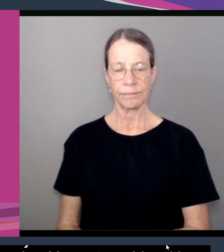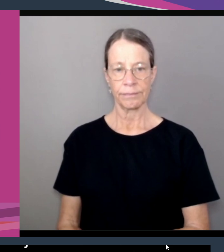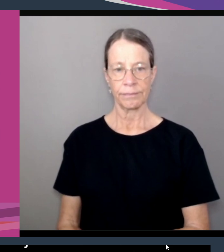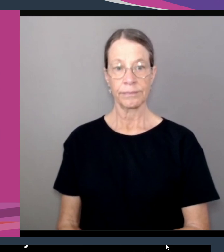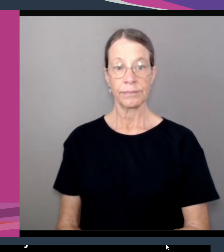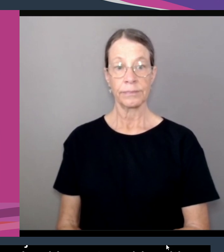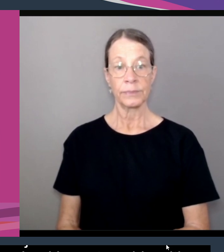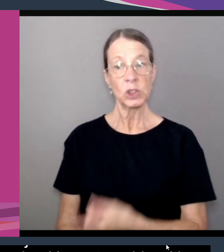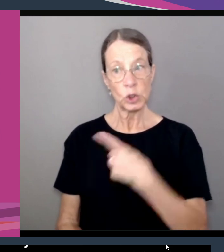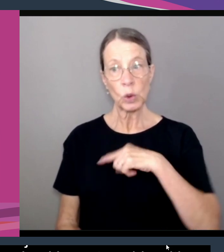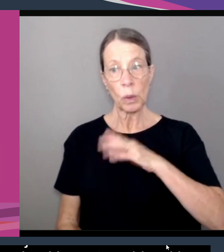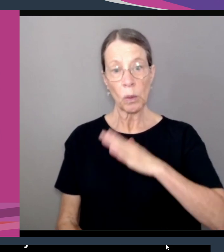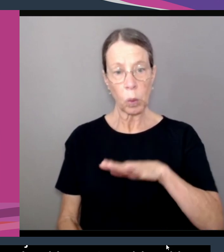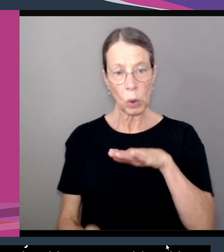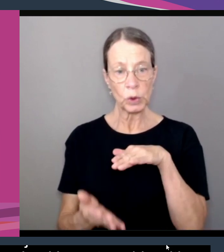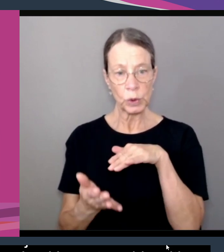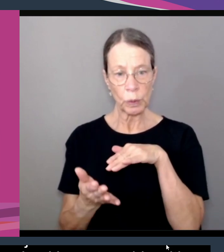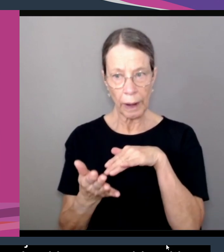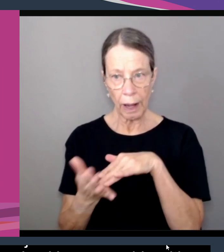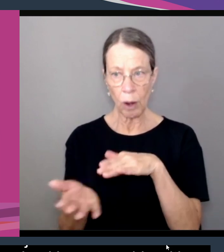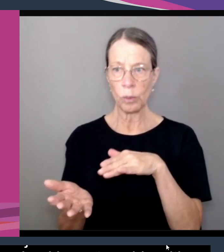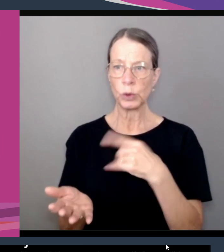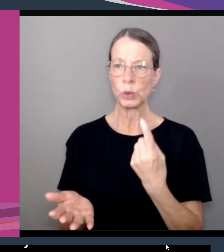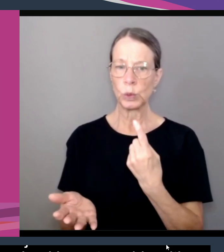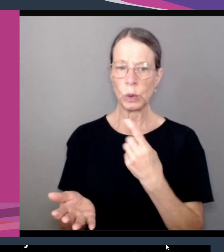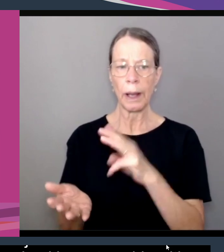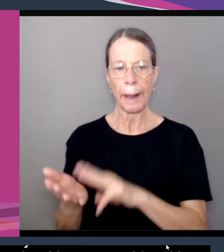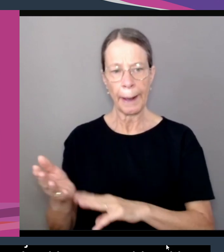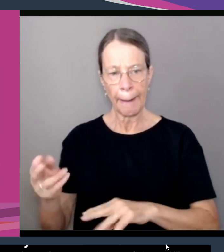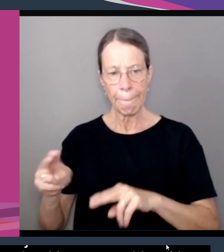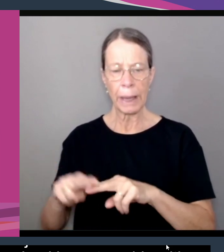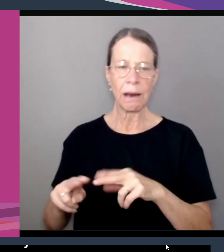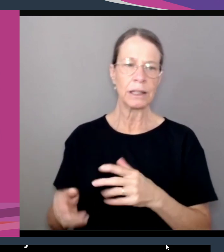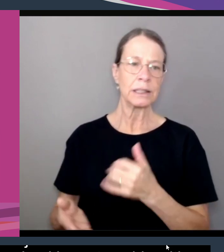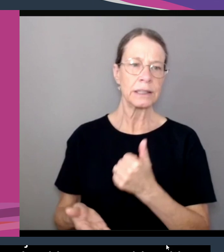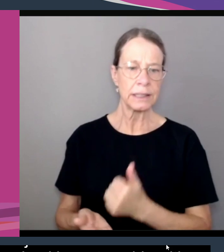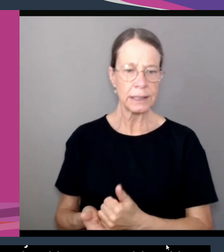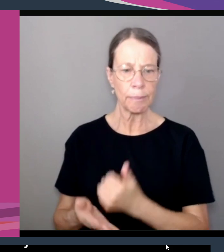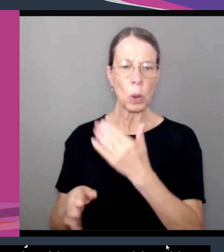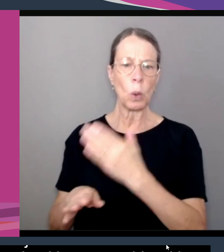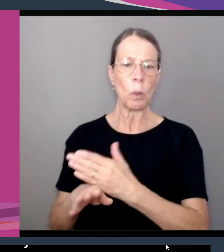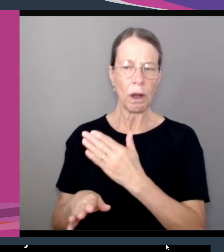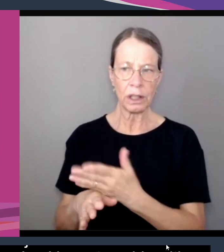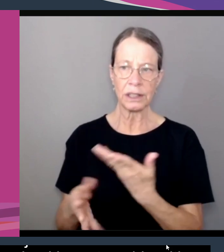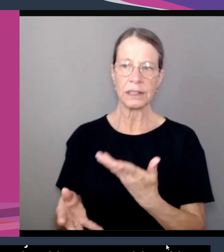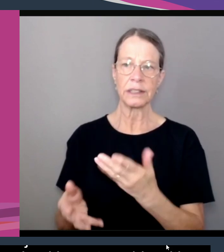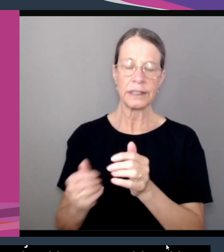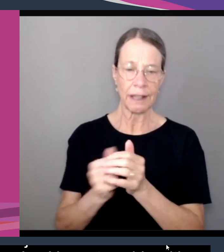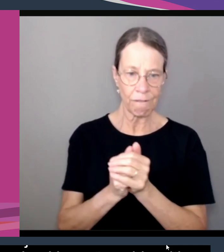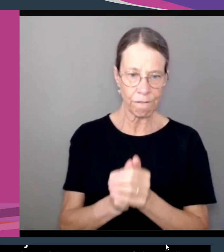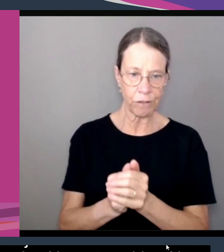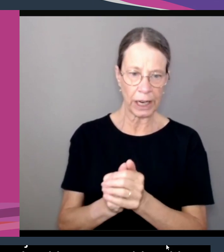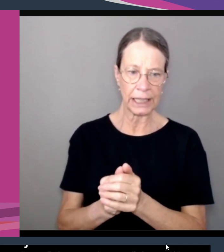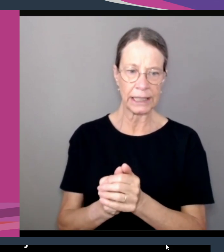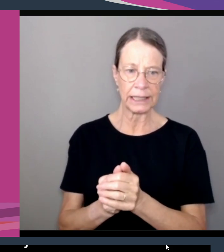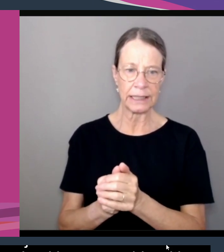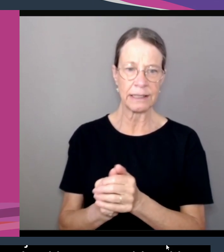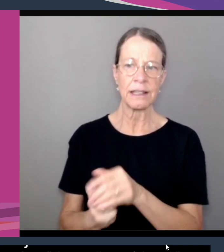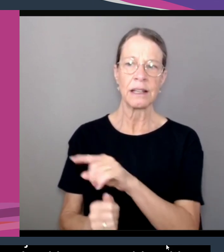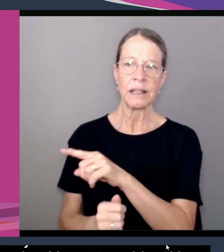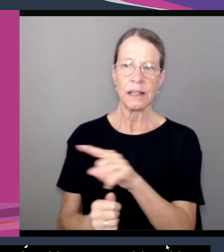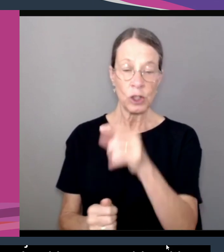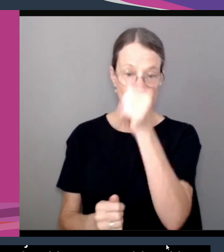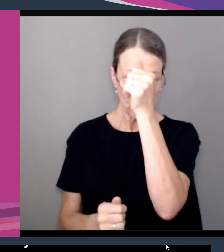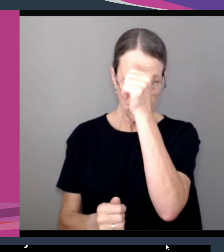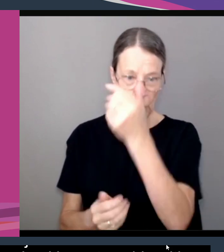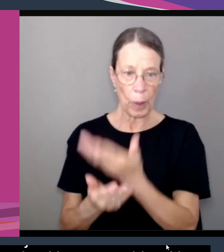We want to help parents, support workers and friends to know how to let people